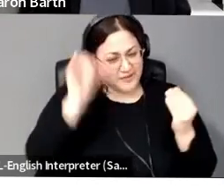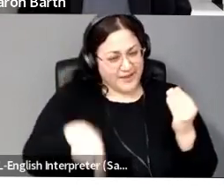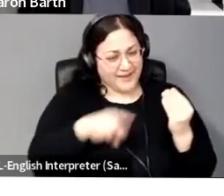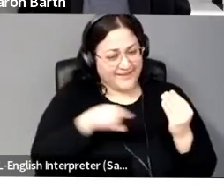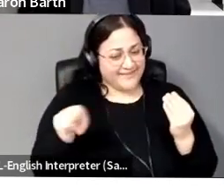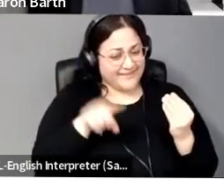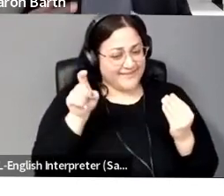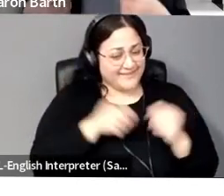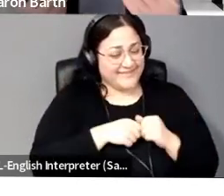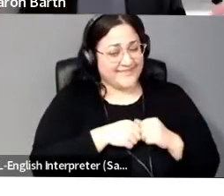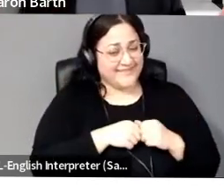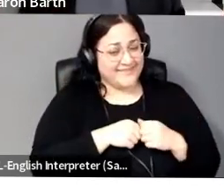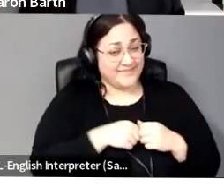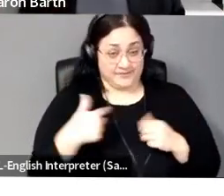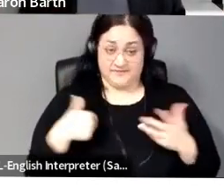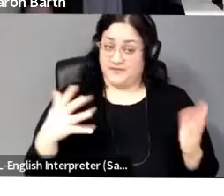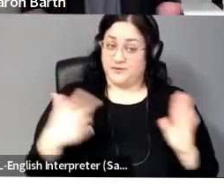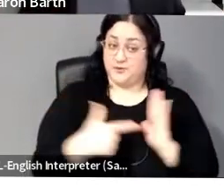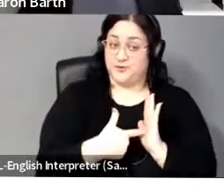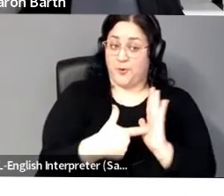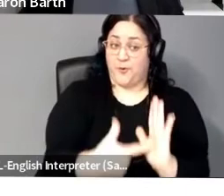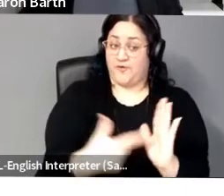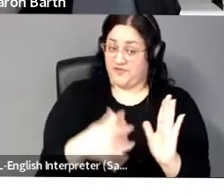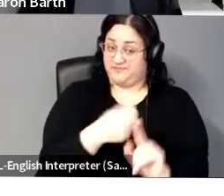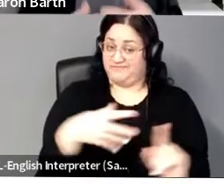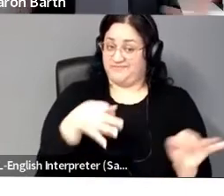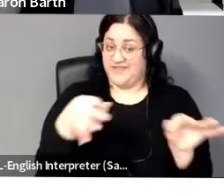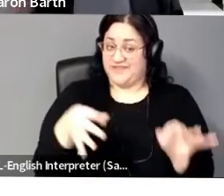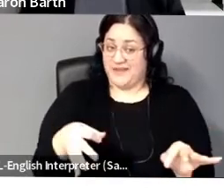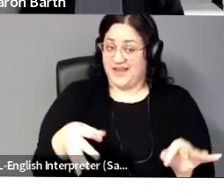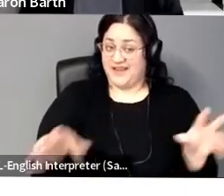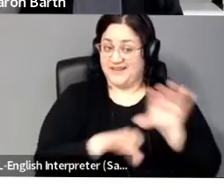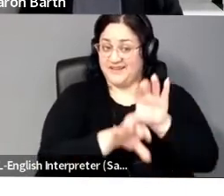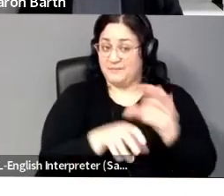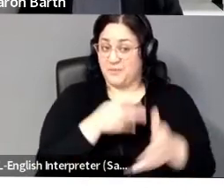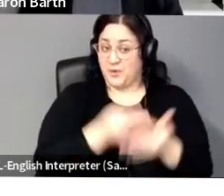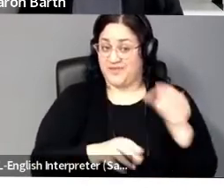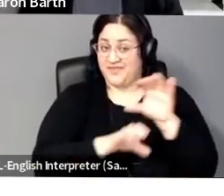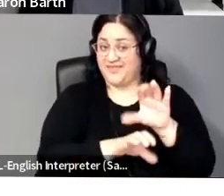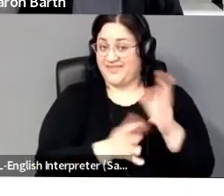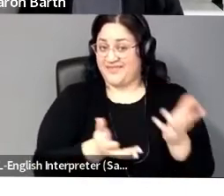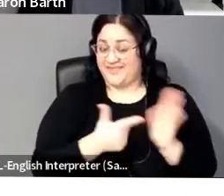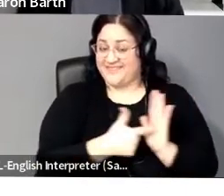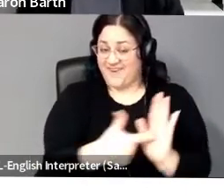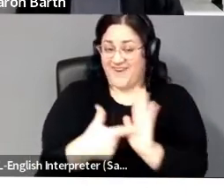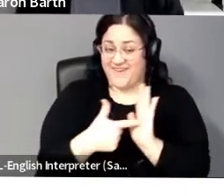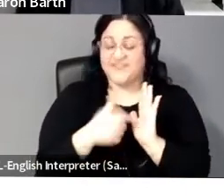but I showed it, I said it, it was there just as long as the description was there.